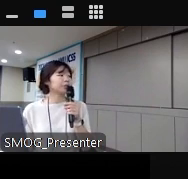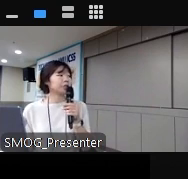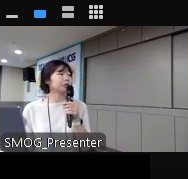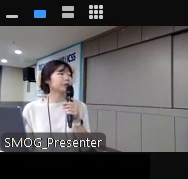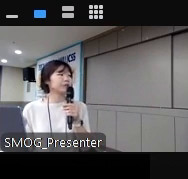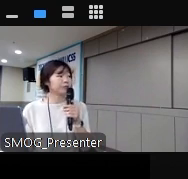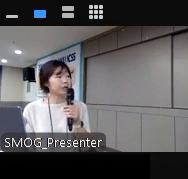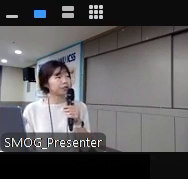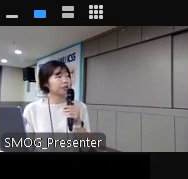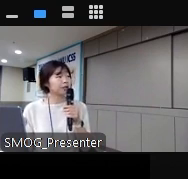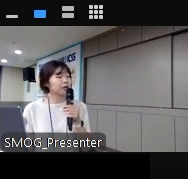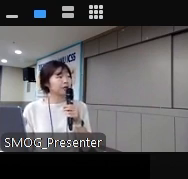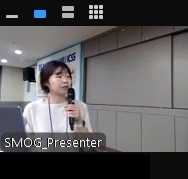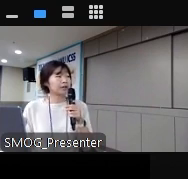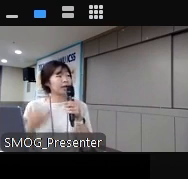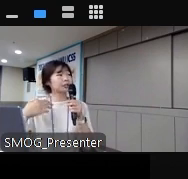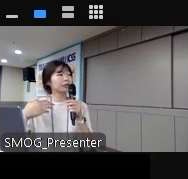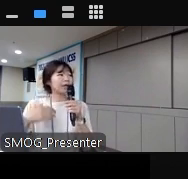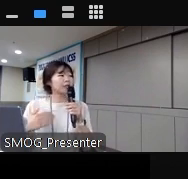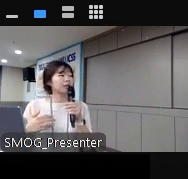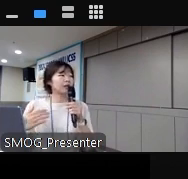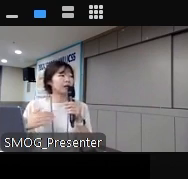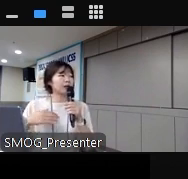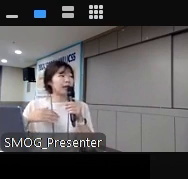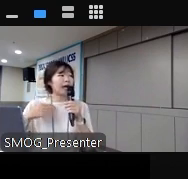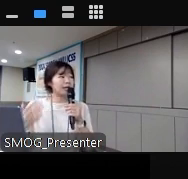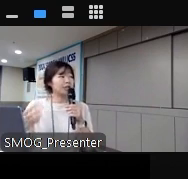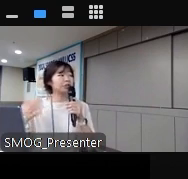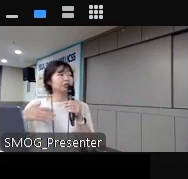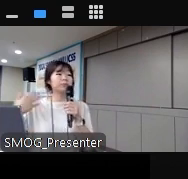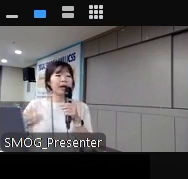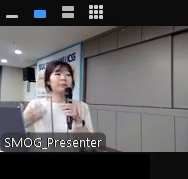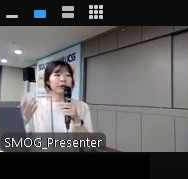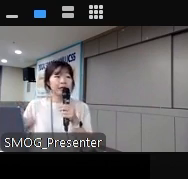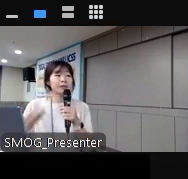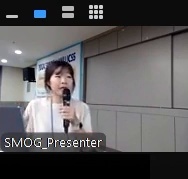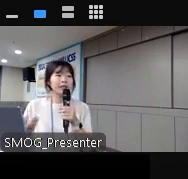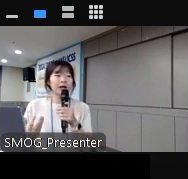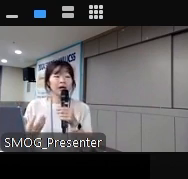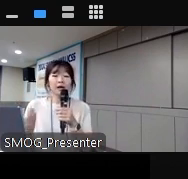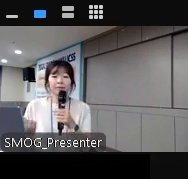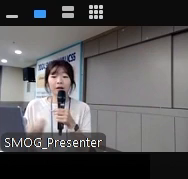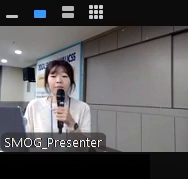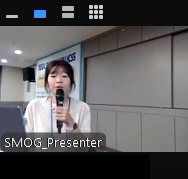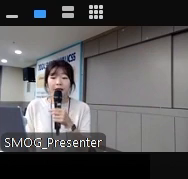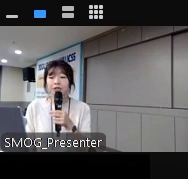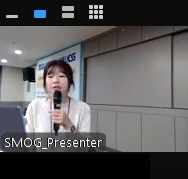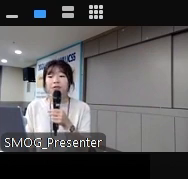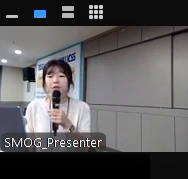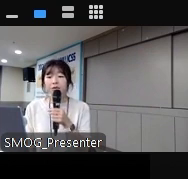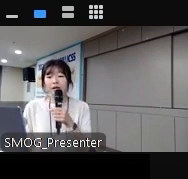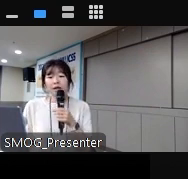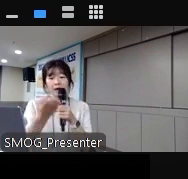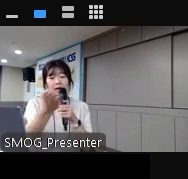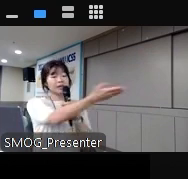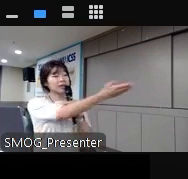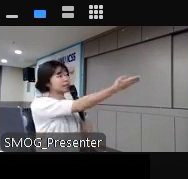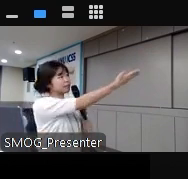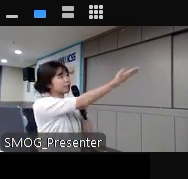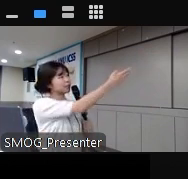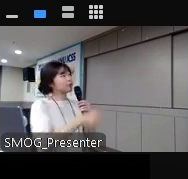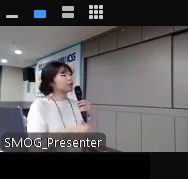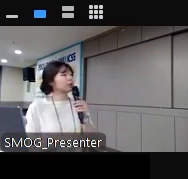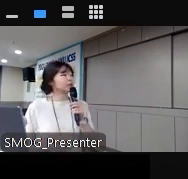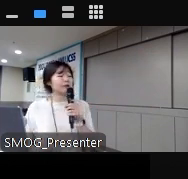that gestural information do not actually enter at issue primary semantic computation. So the